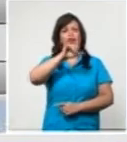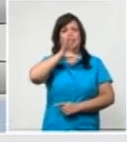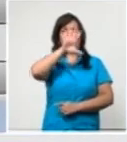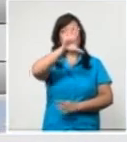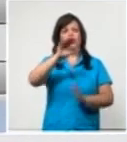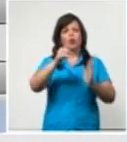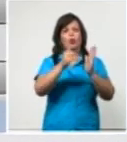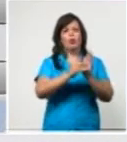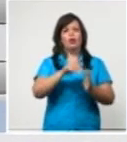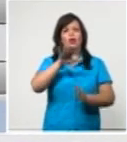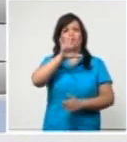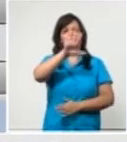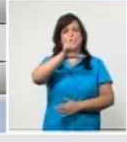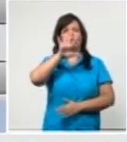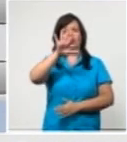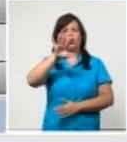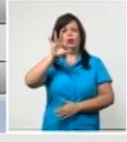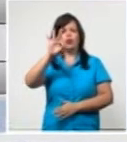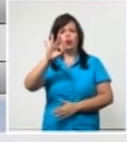of